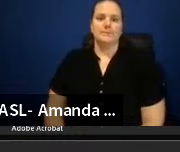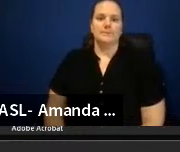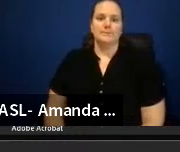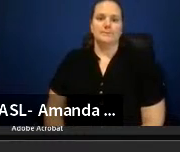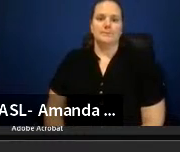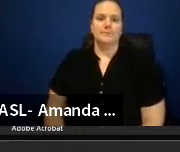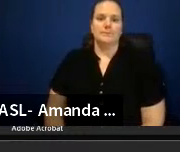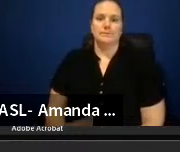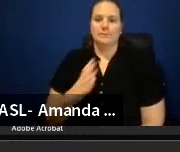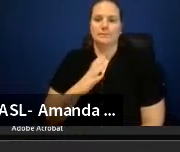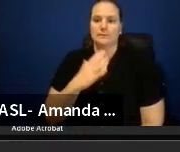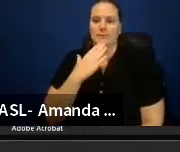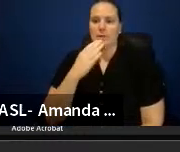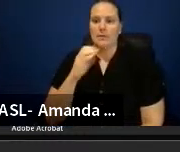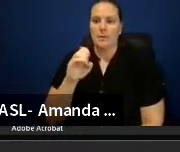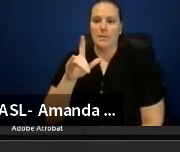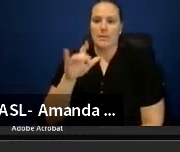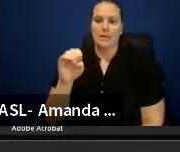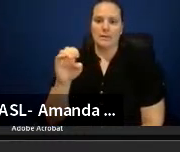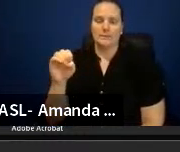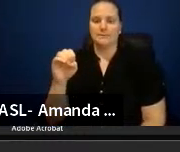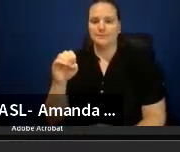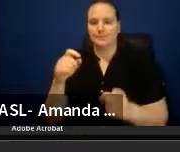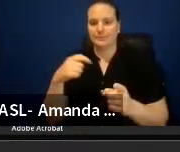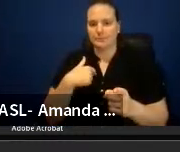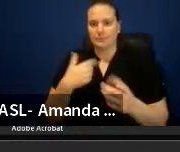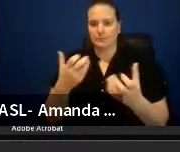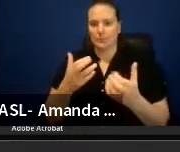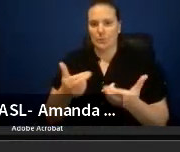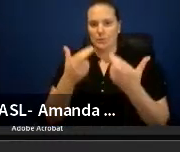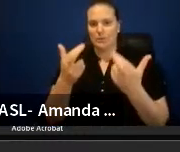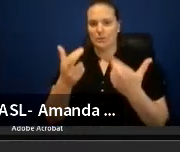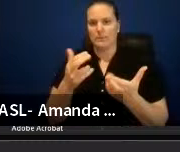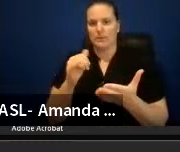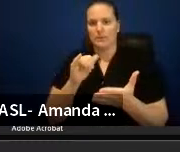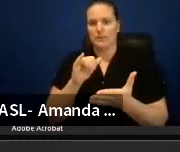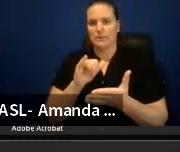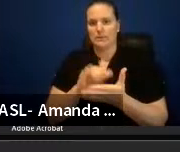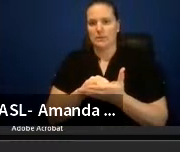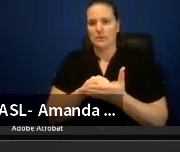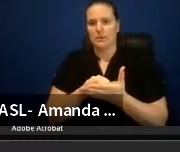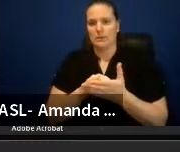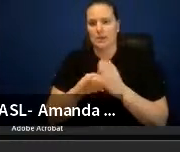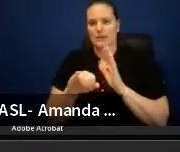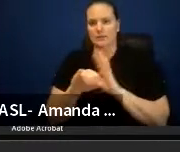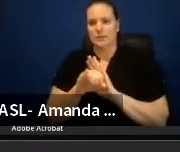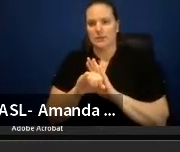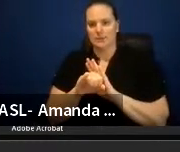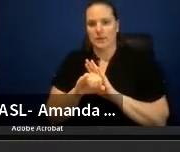Emily. I just wanted to recommend that in addition to identifying the